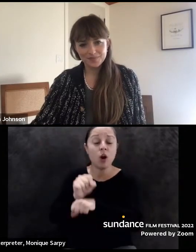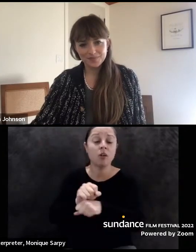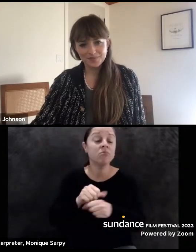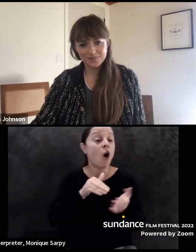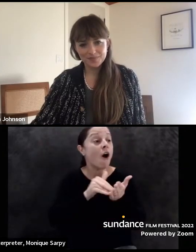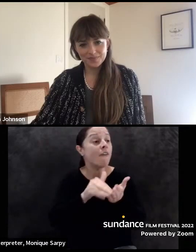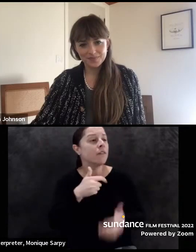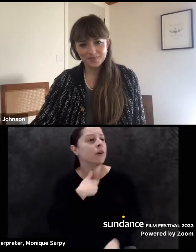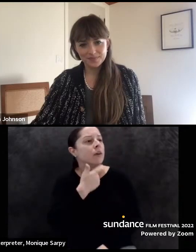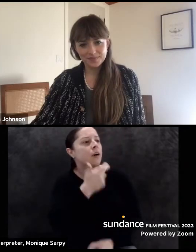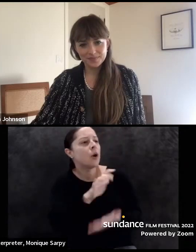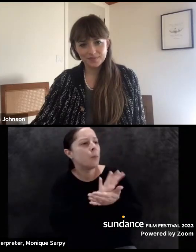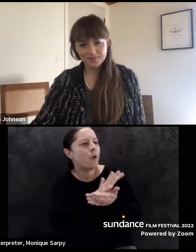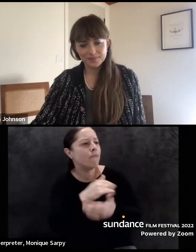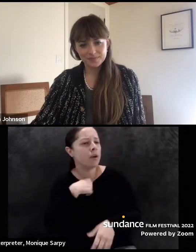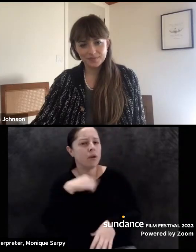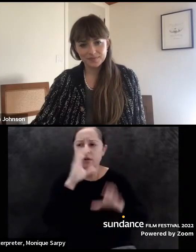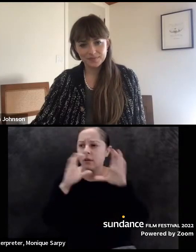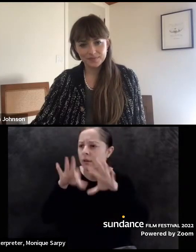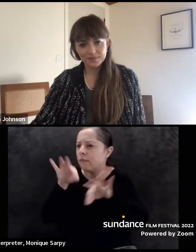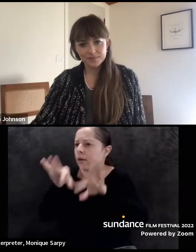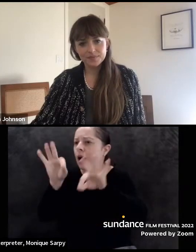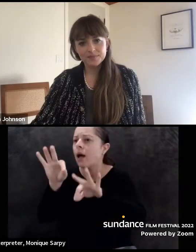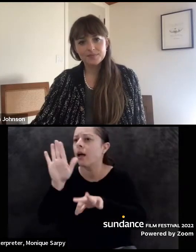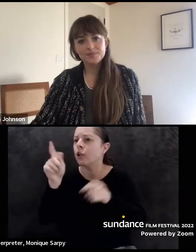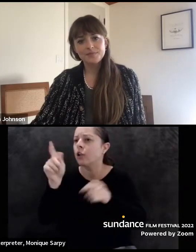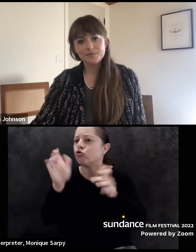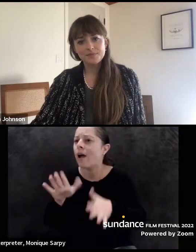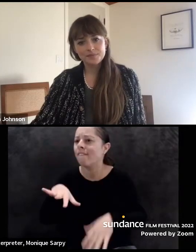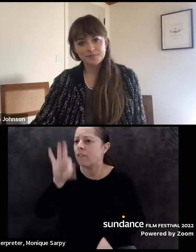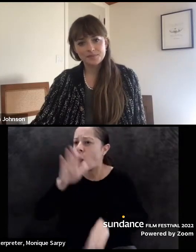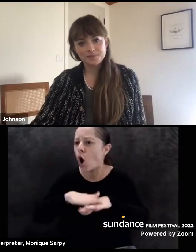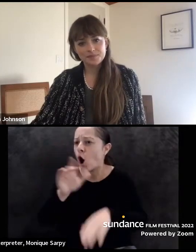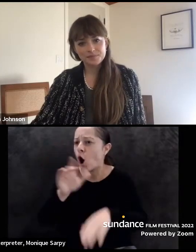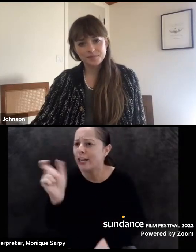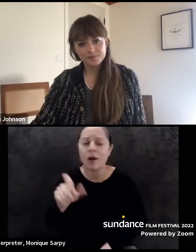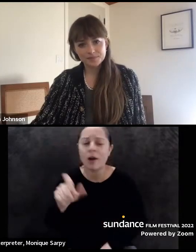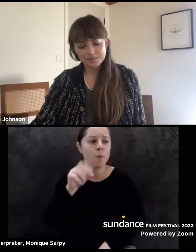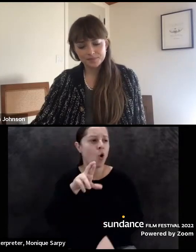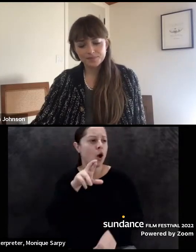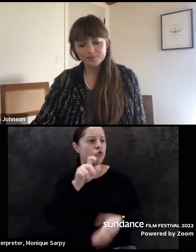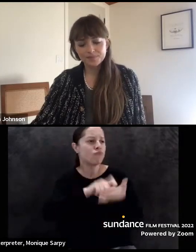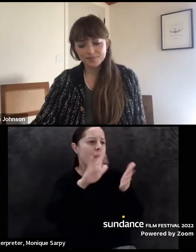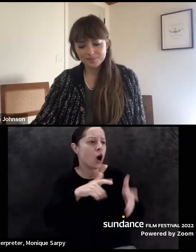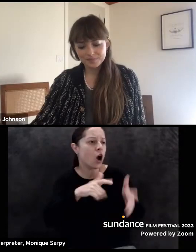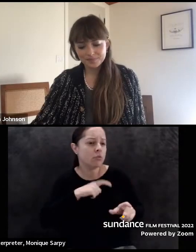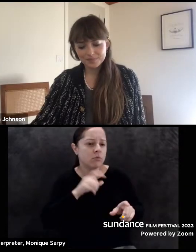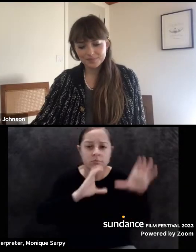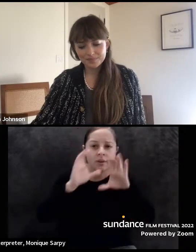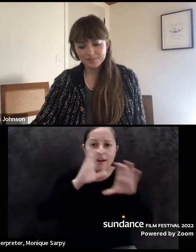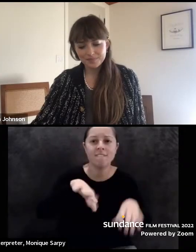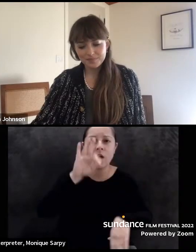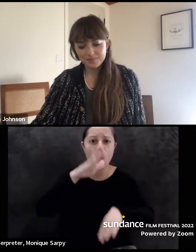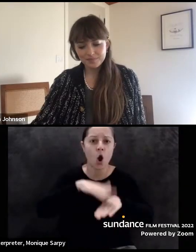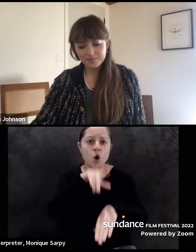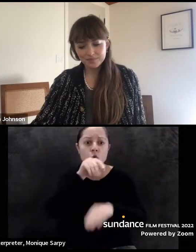I'll look up the director and I'll try to find them on Instagram, or I'll look up the writer and I'll try to find the writer on Twitter or whatever, because I want